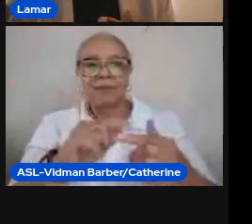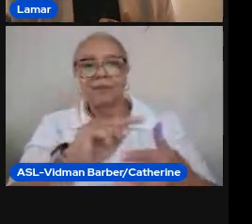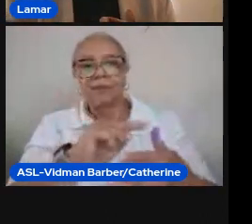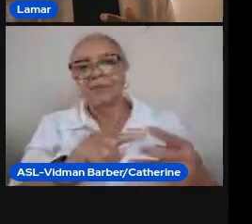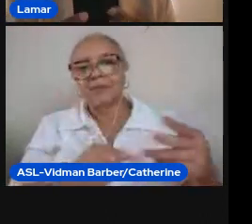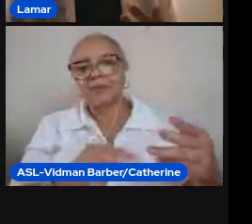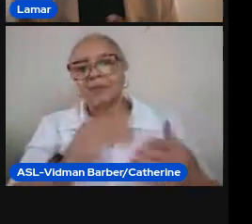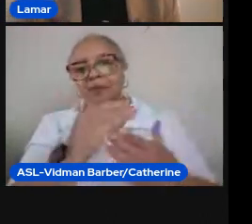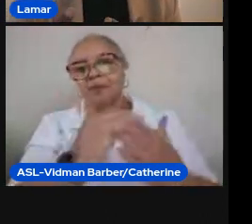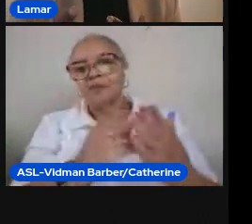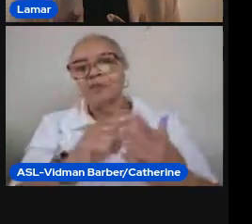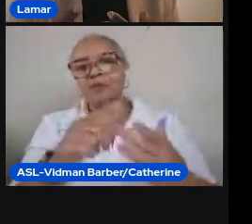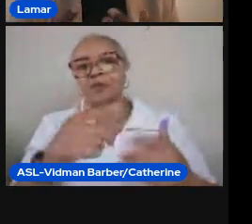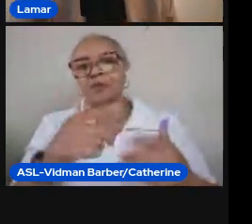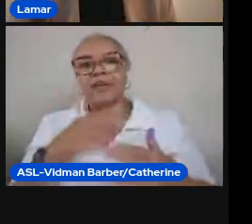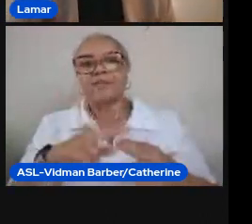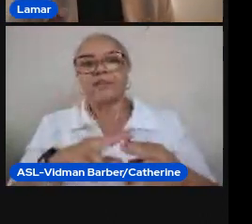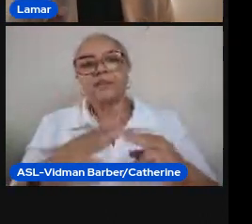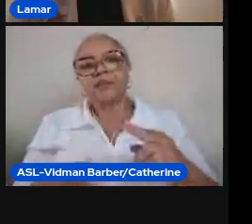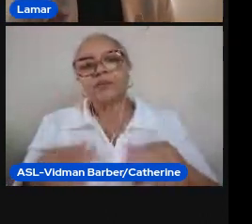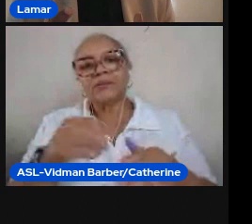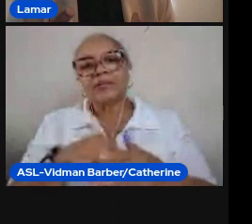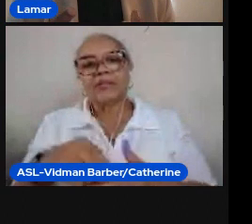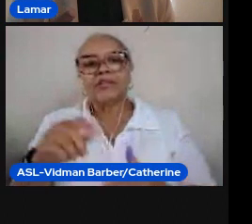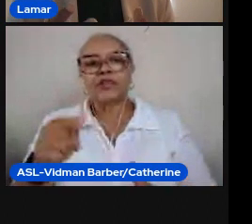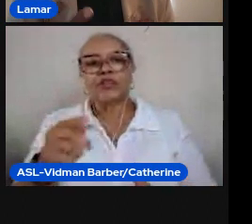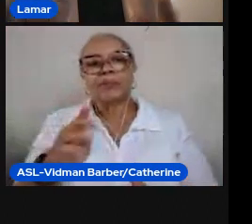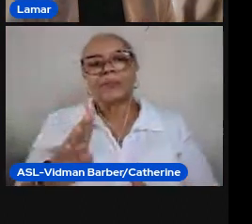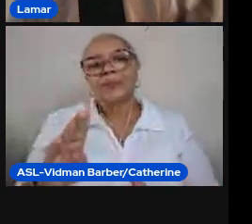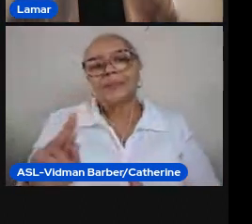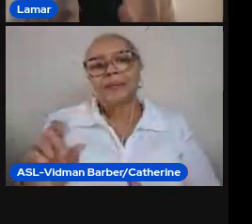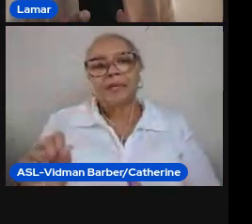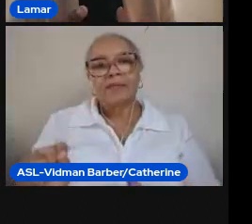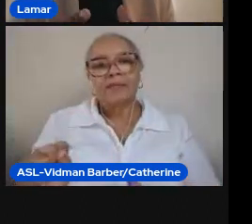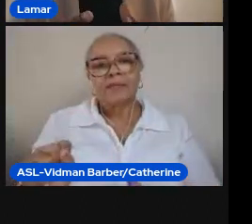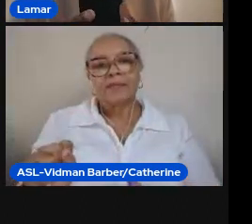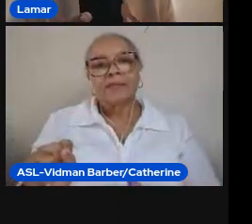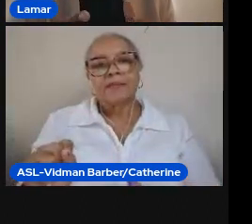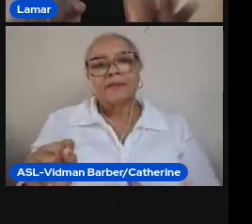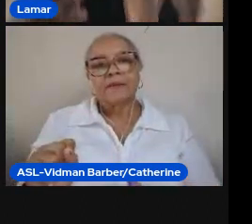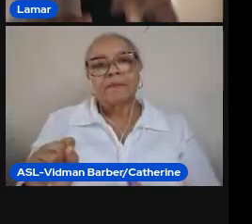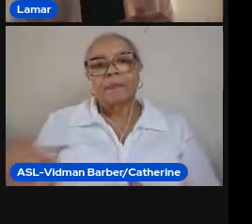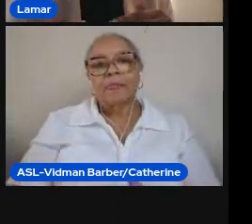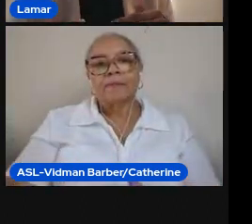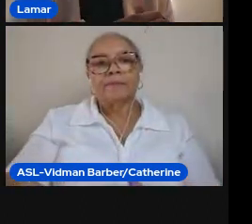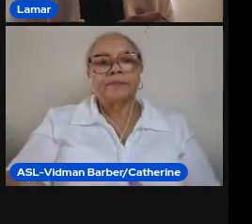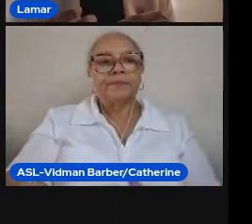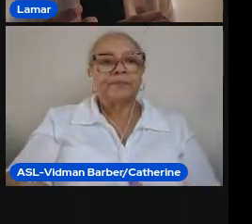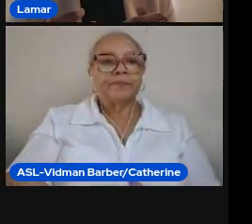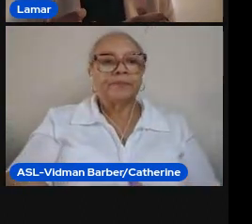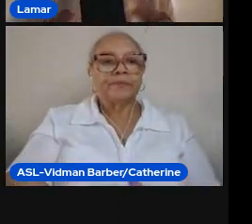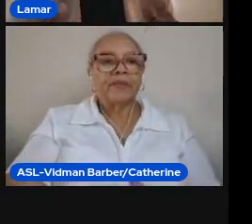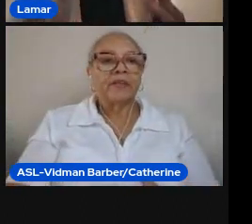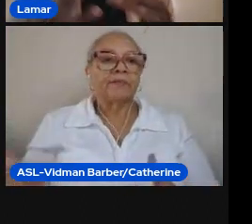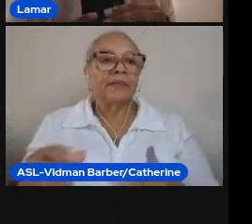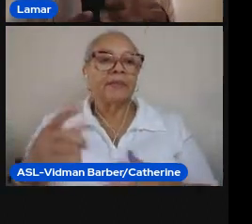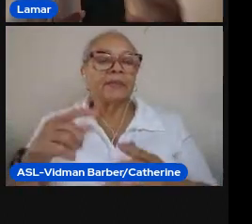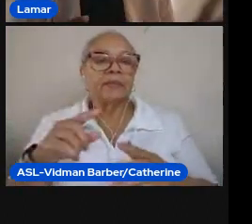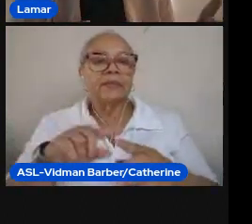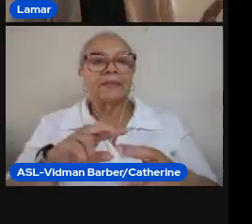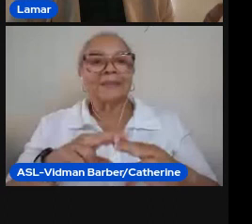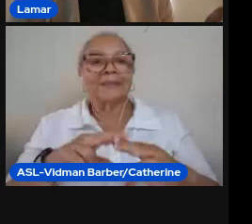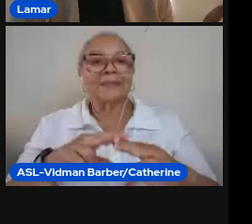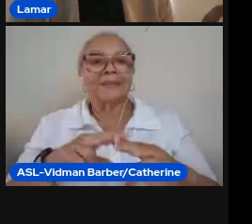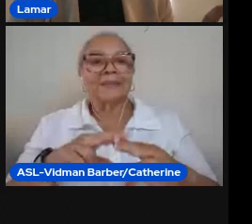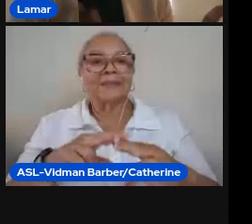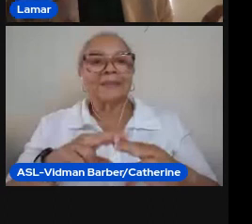can have like a decrease in the GBS. There has been a decrease in GBS